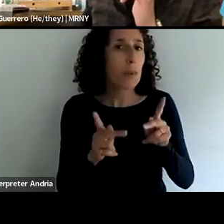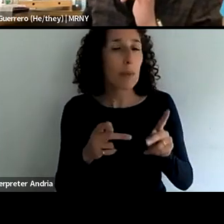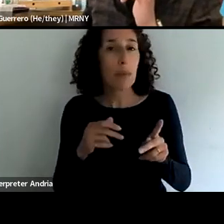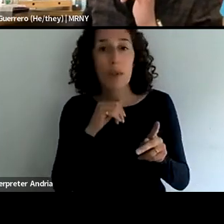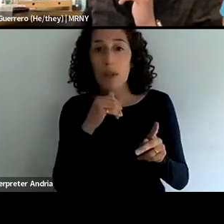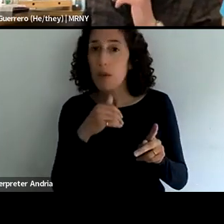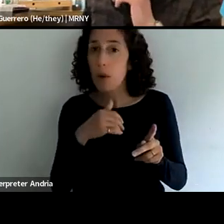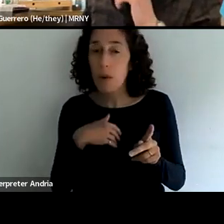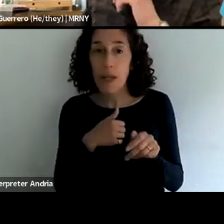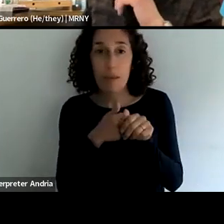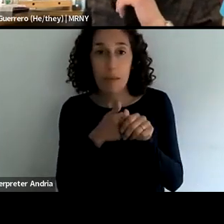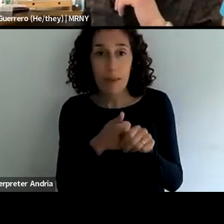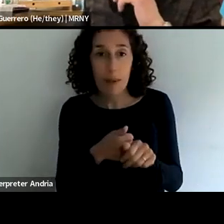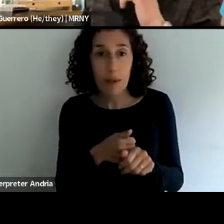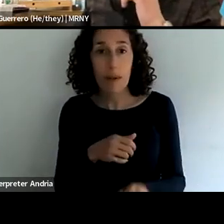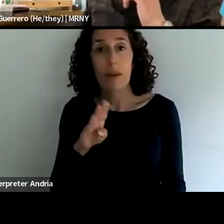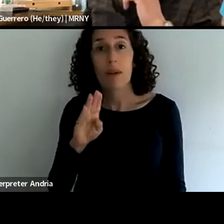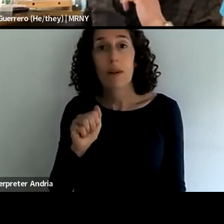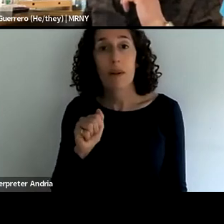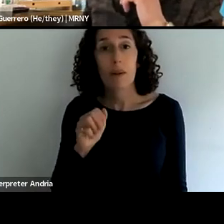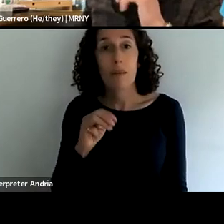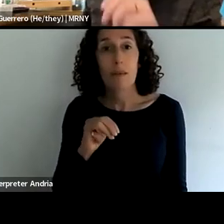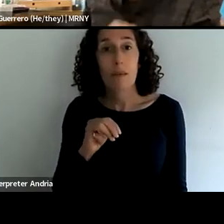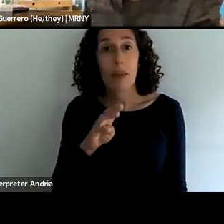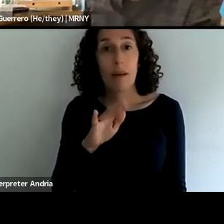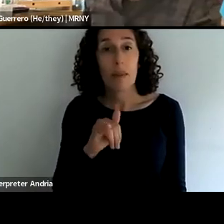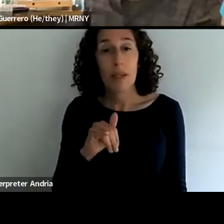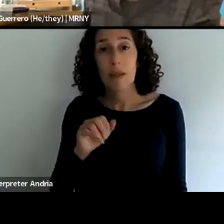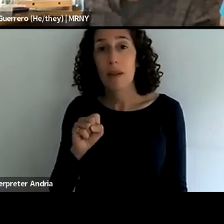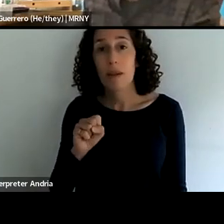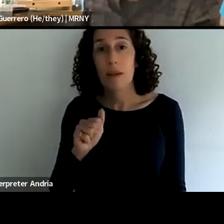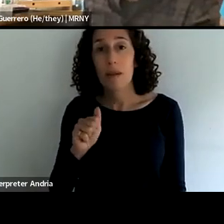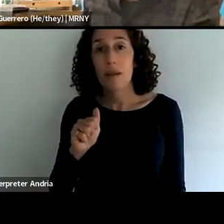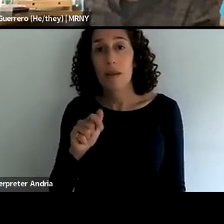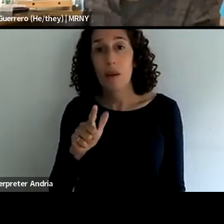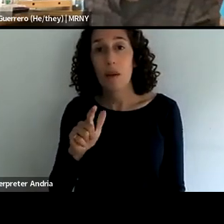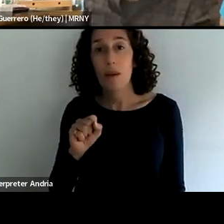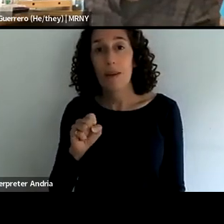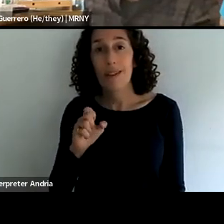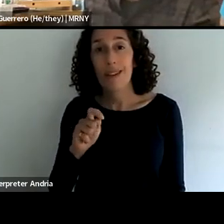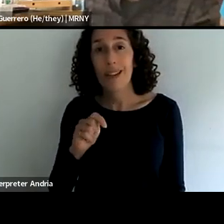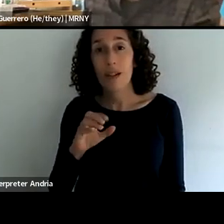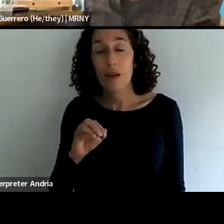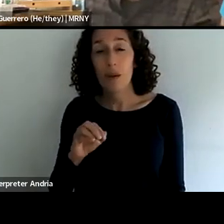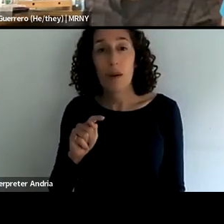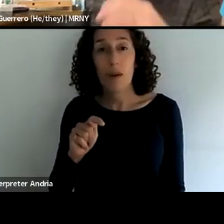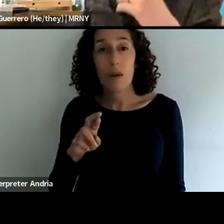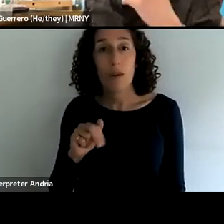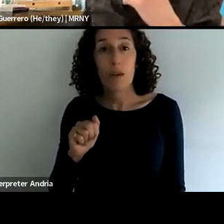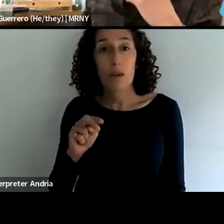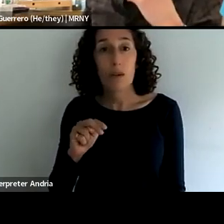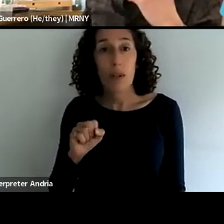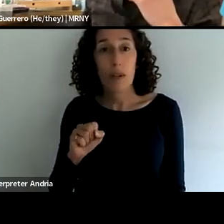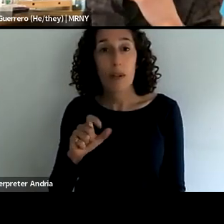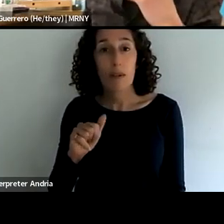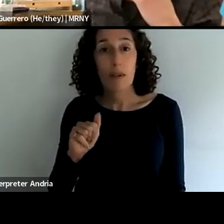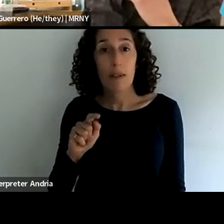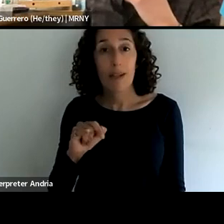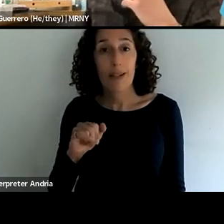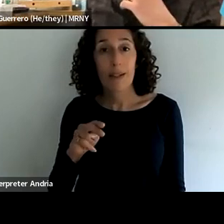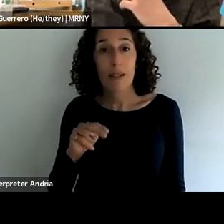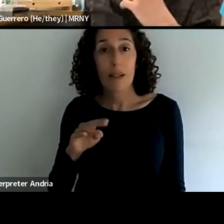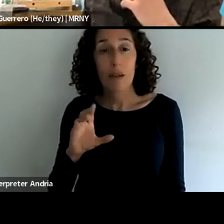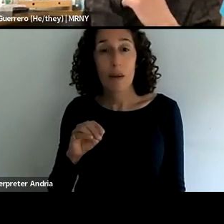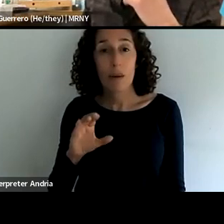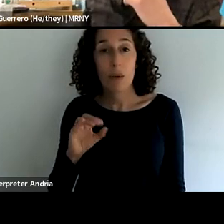Bambi Salcedo, the founder and director of Trans Latina Coalition. There's Cayenne Dorshow,